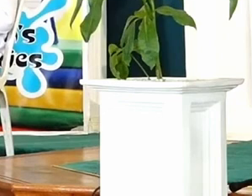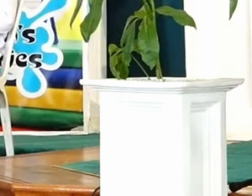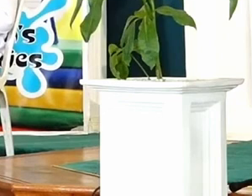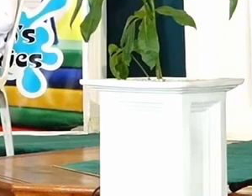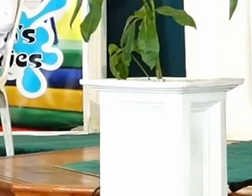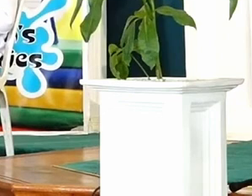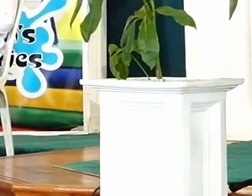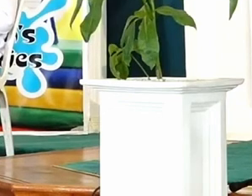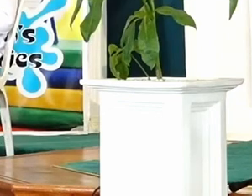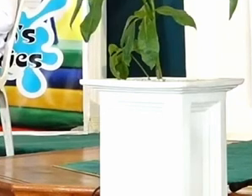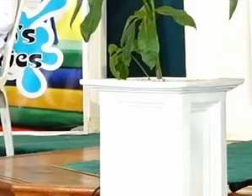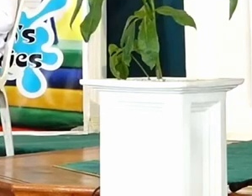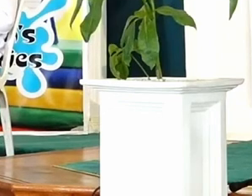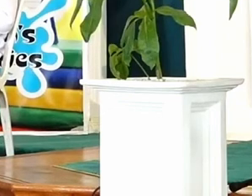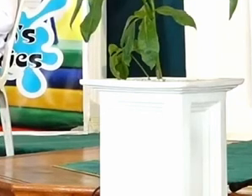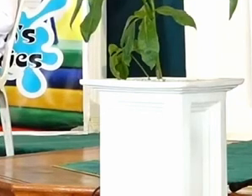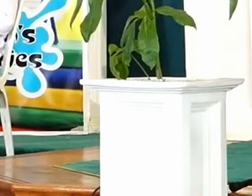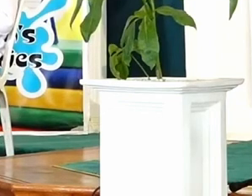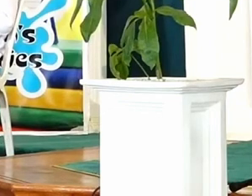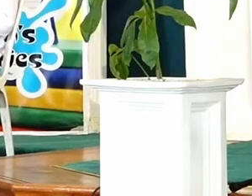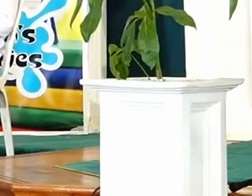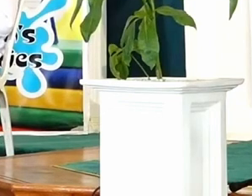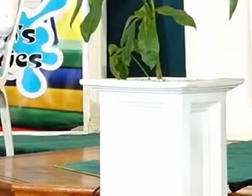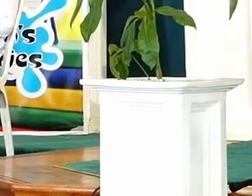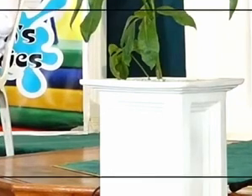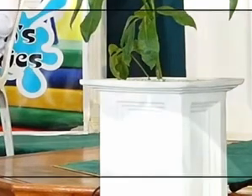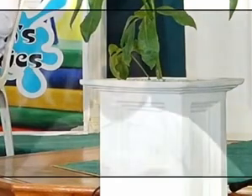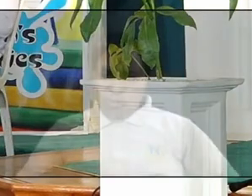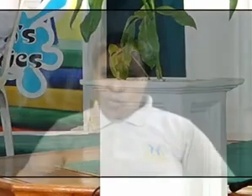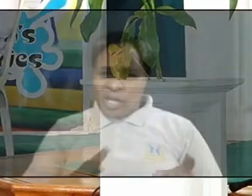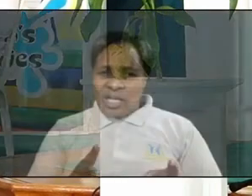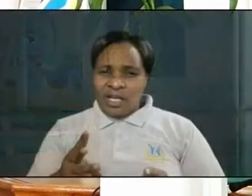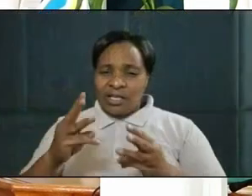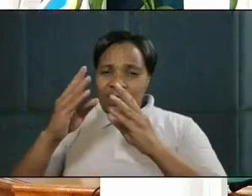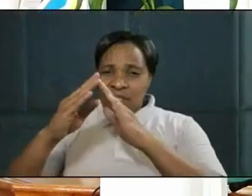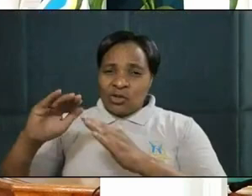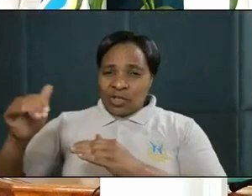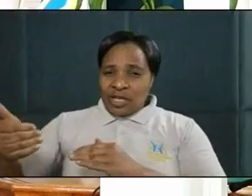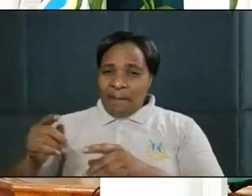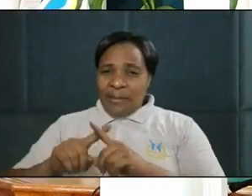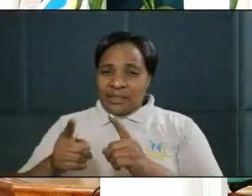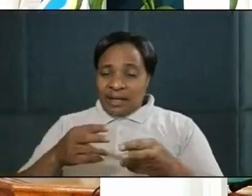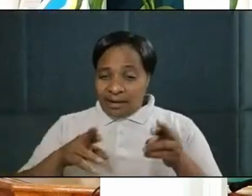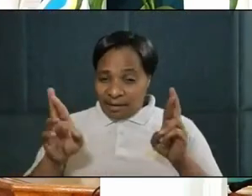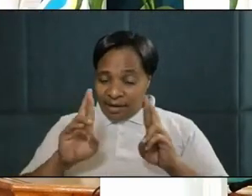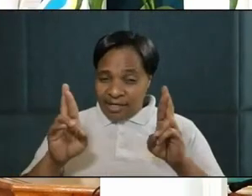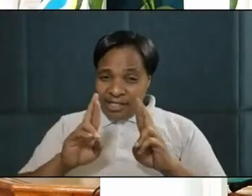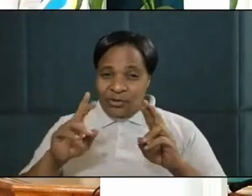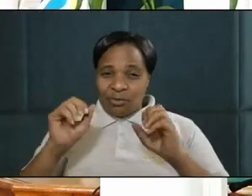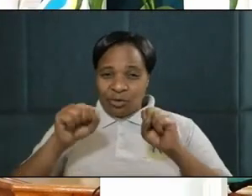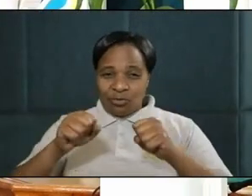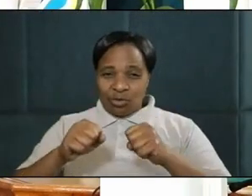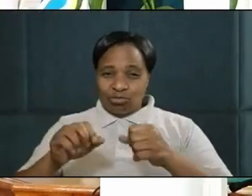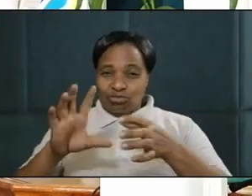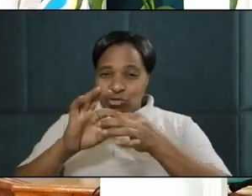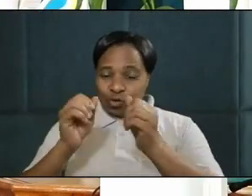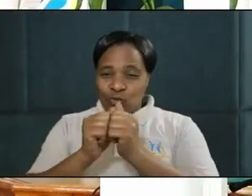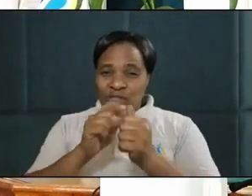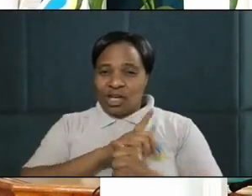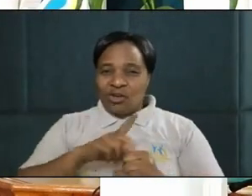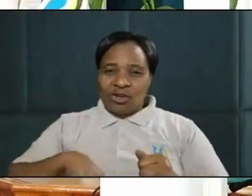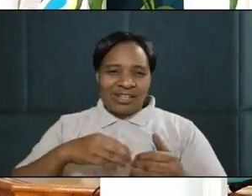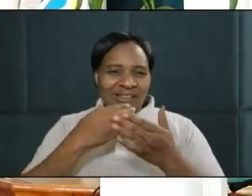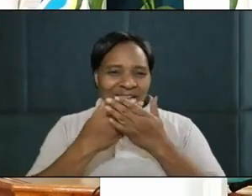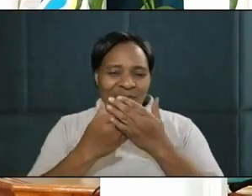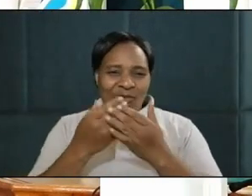heart? You know I'm not only ready to be bound by Jerusalem, but I'm also ready to be bound for the Lord. Thank you very much, Howie. With